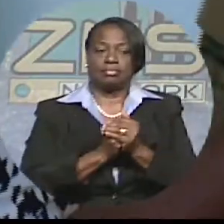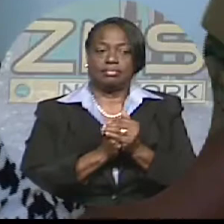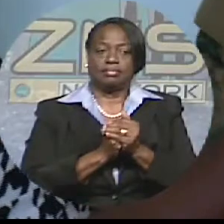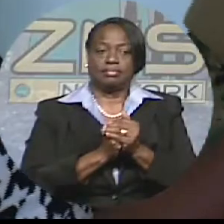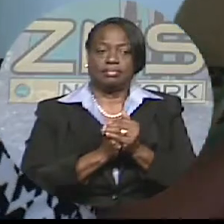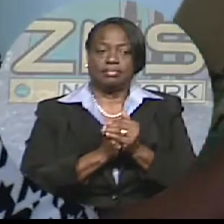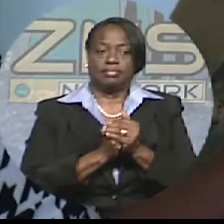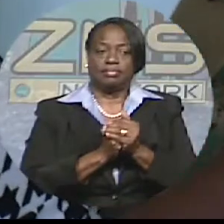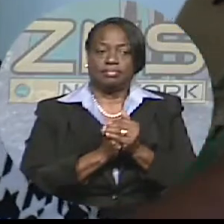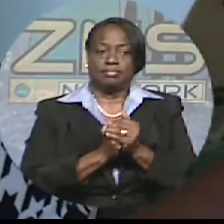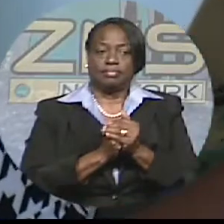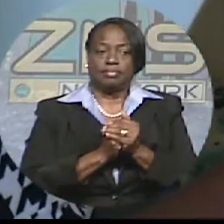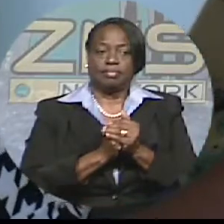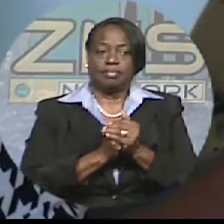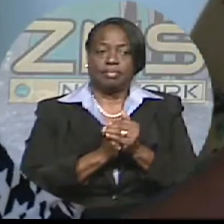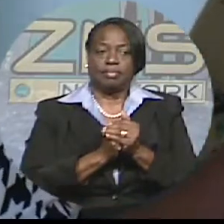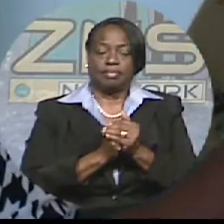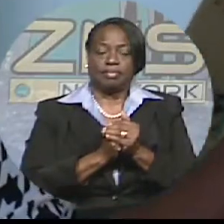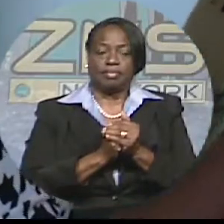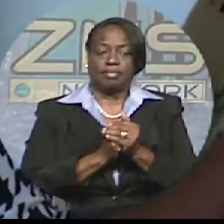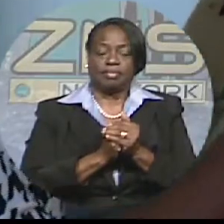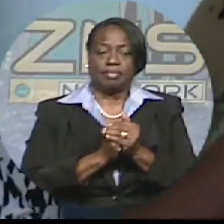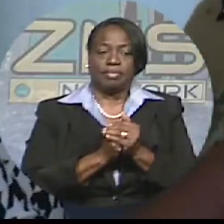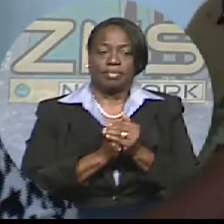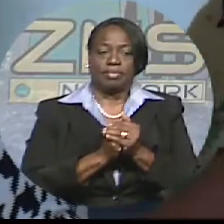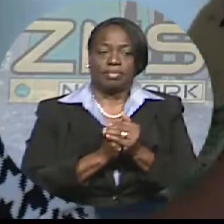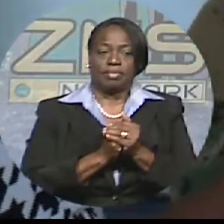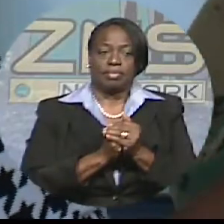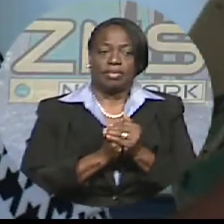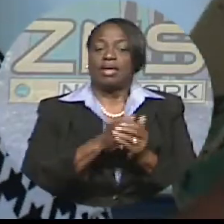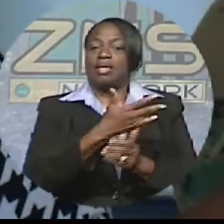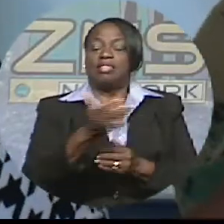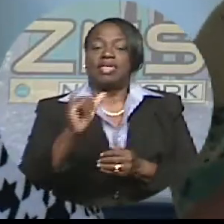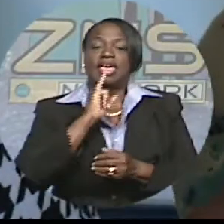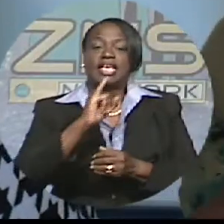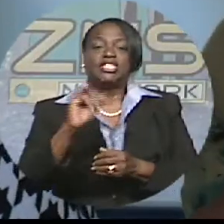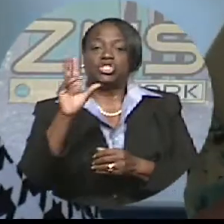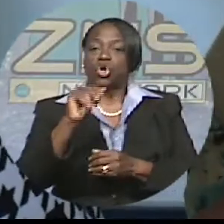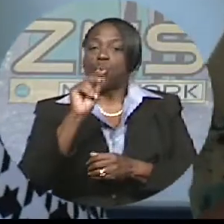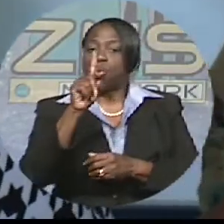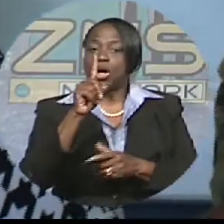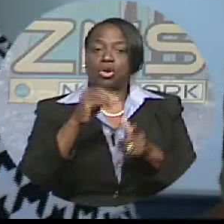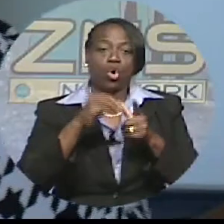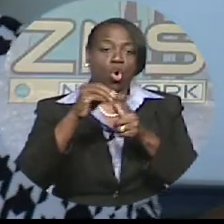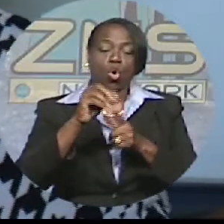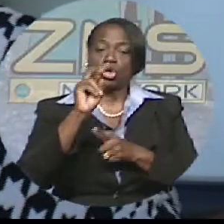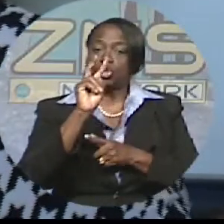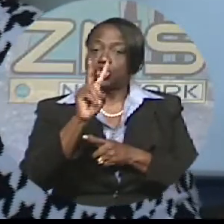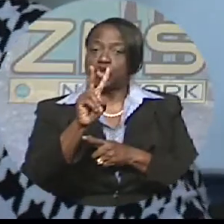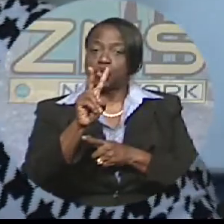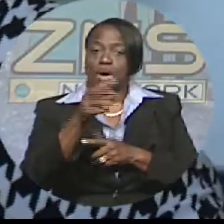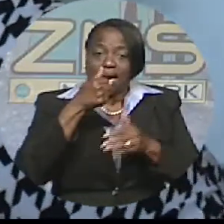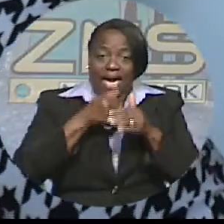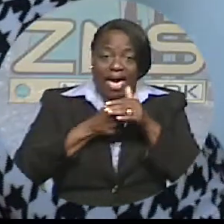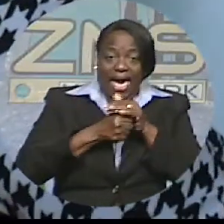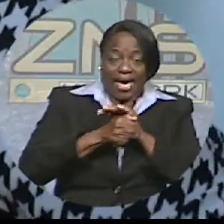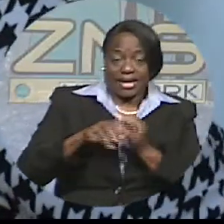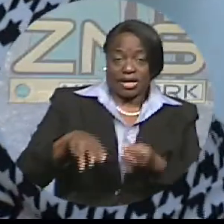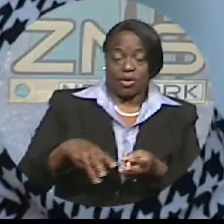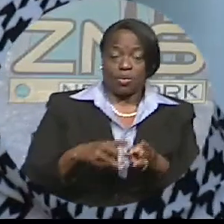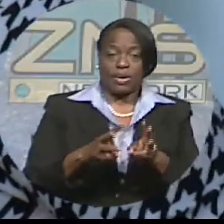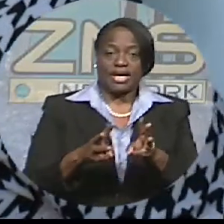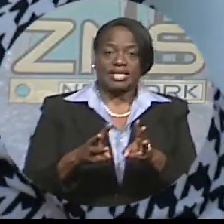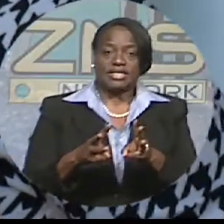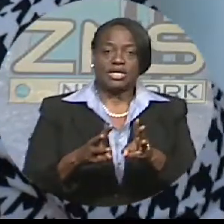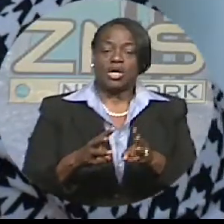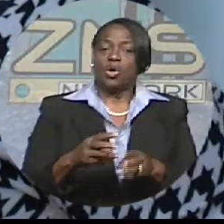Typically, as ASP Minus alluded to, there's no one or two smuggling methods. We've seen the